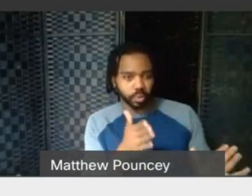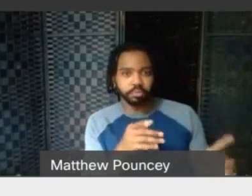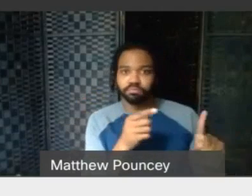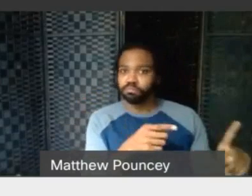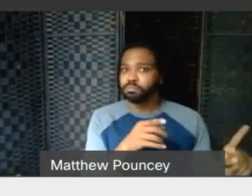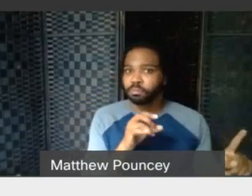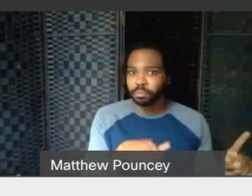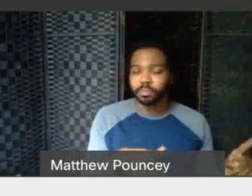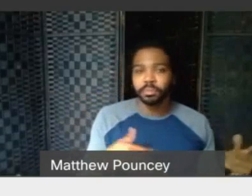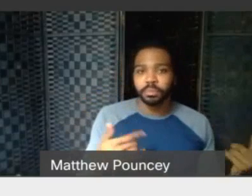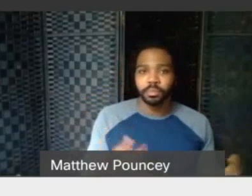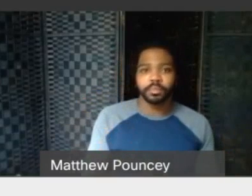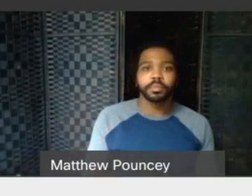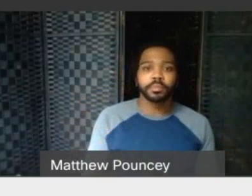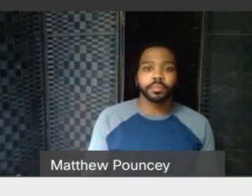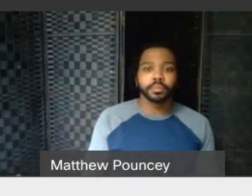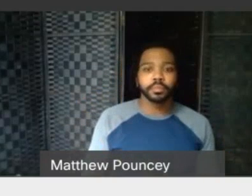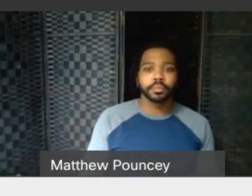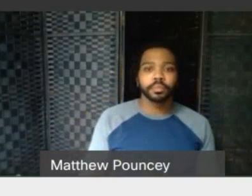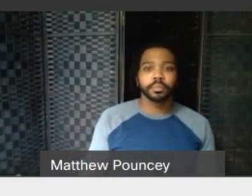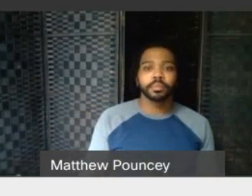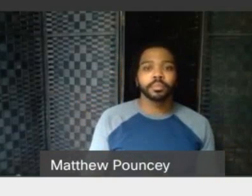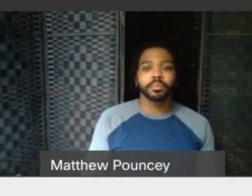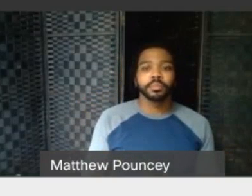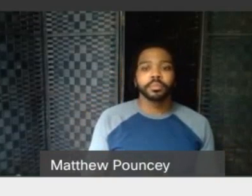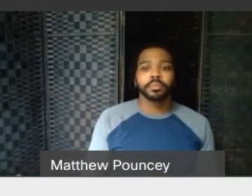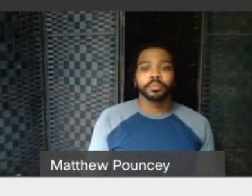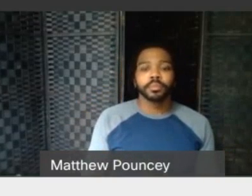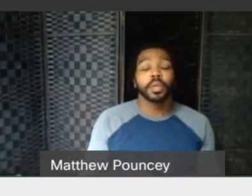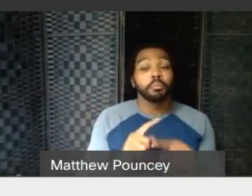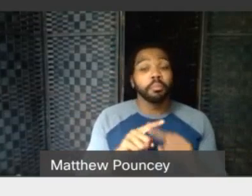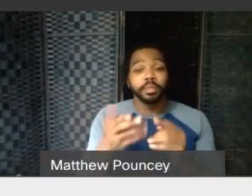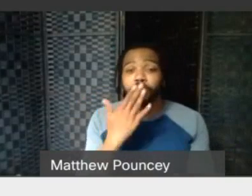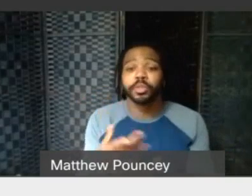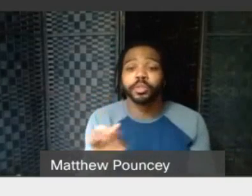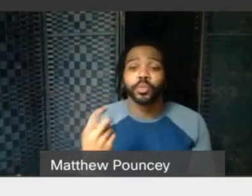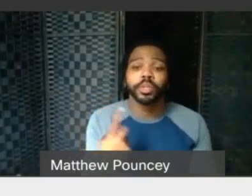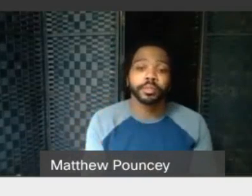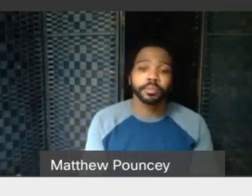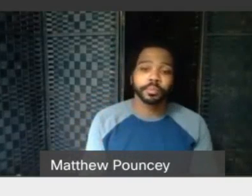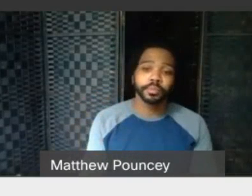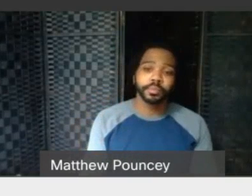any sort within those resources. So, but it's a good question.